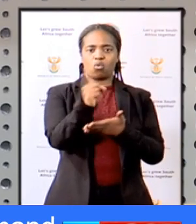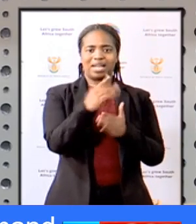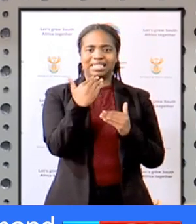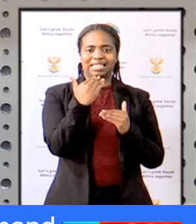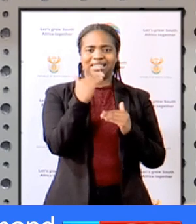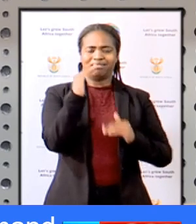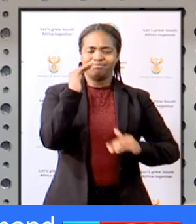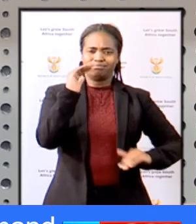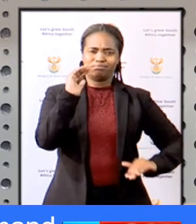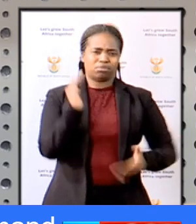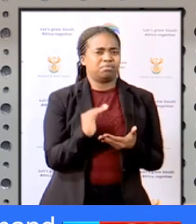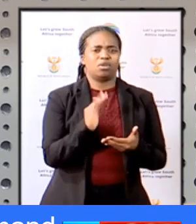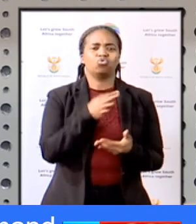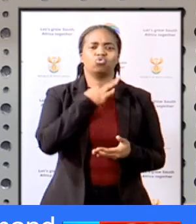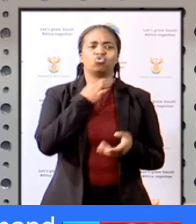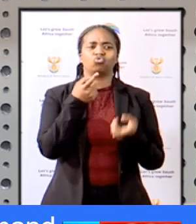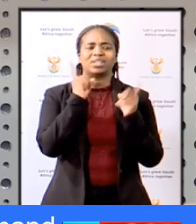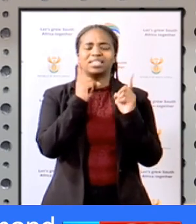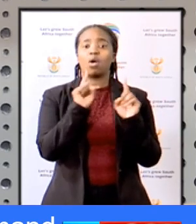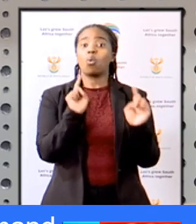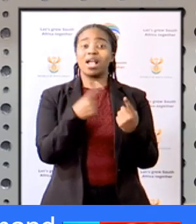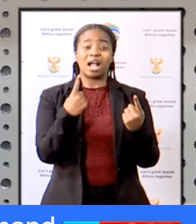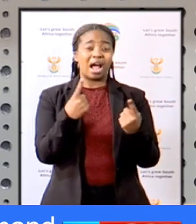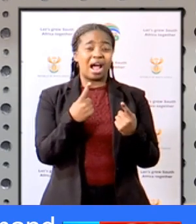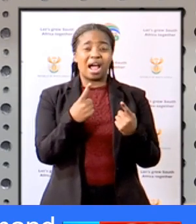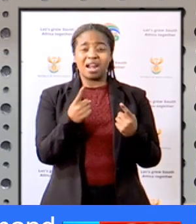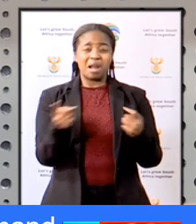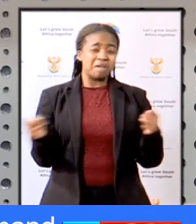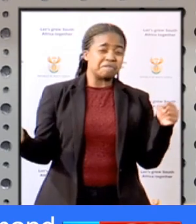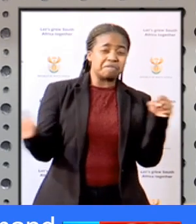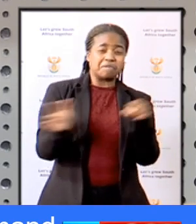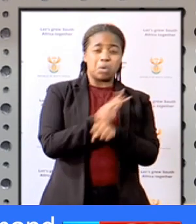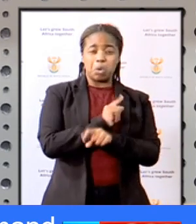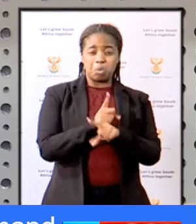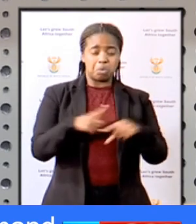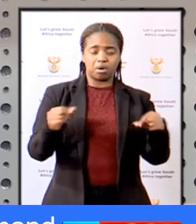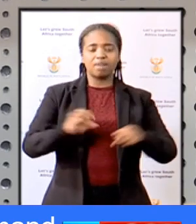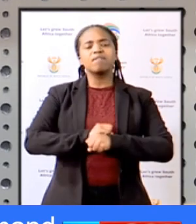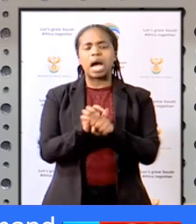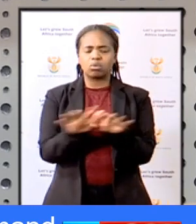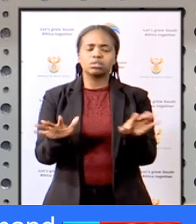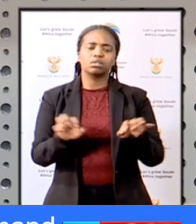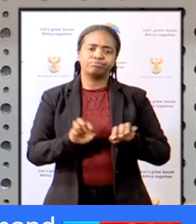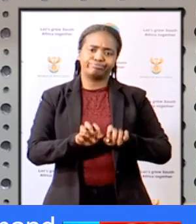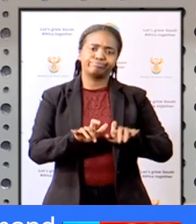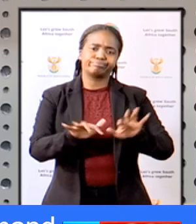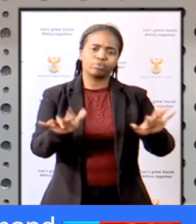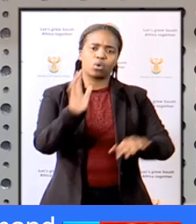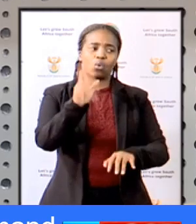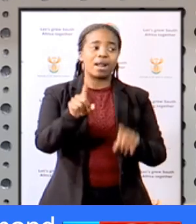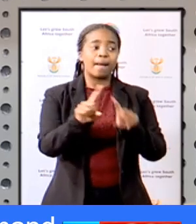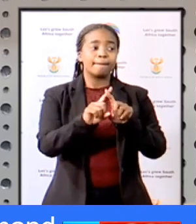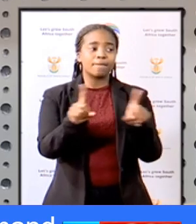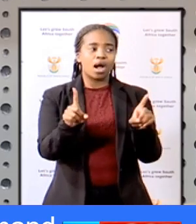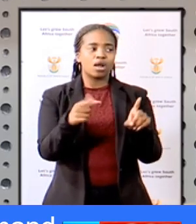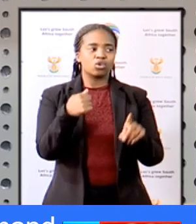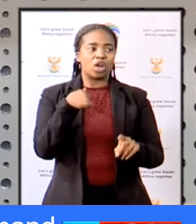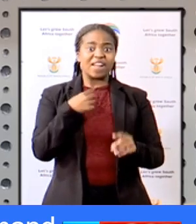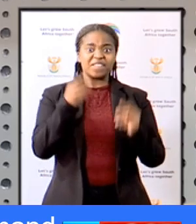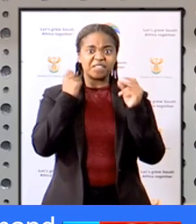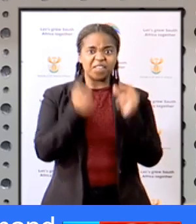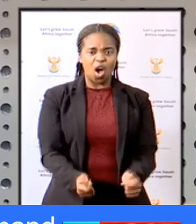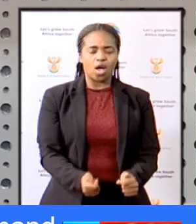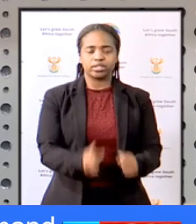risk. We can't eliminate risk completely. The virus will spread. It's how to avoid it spreading so